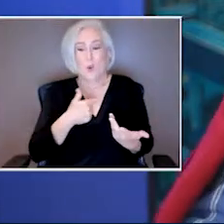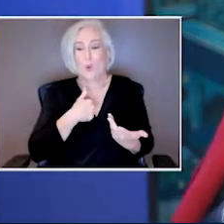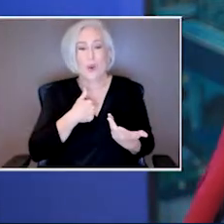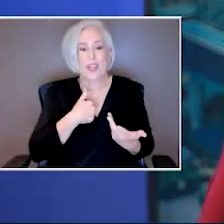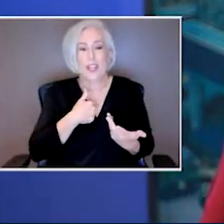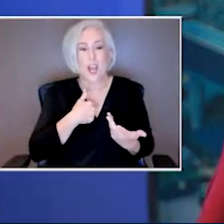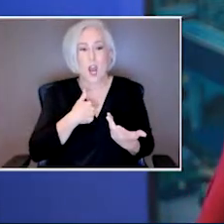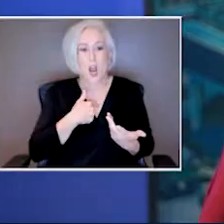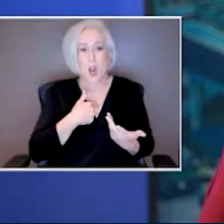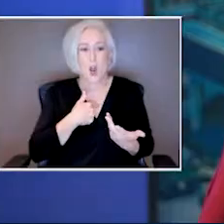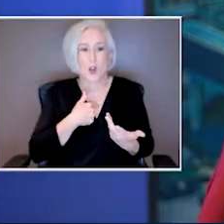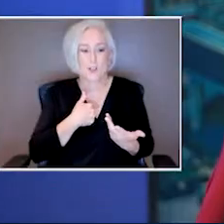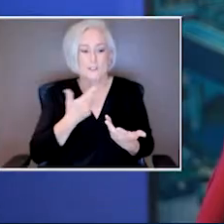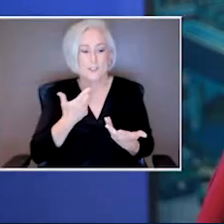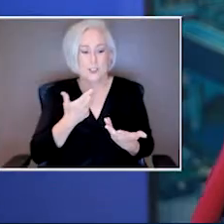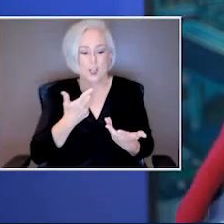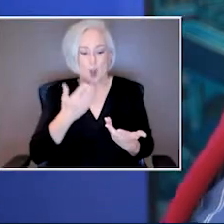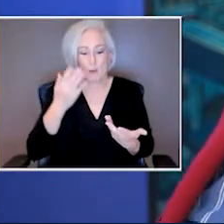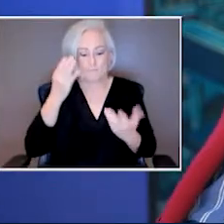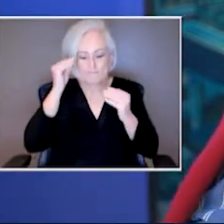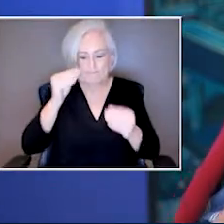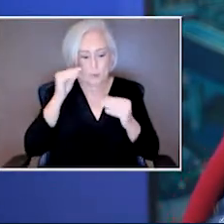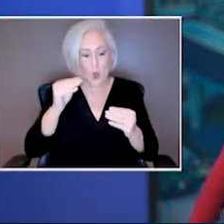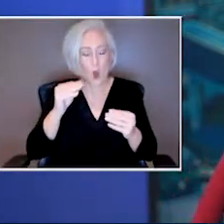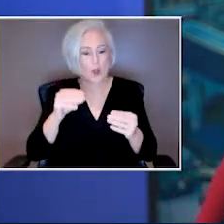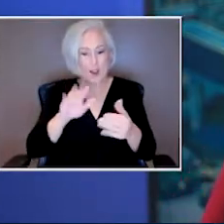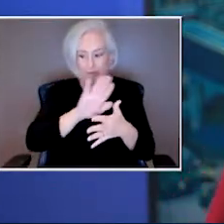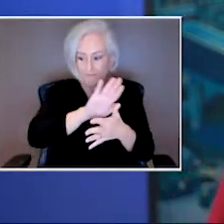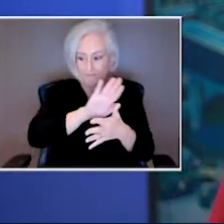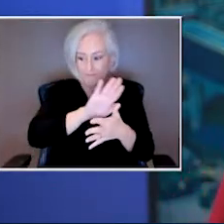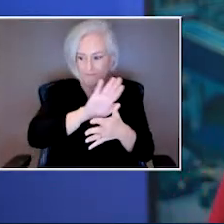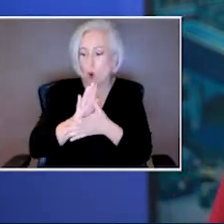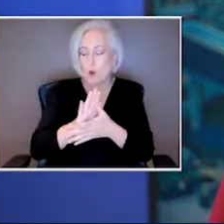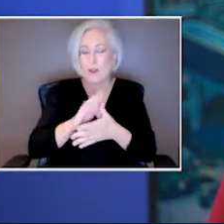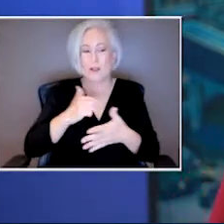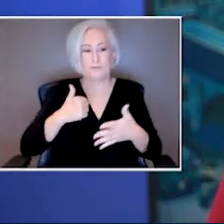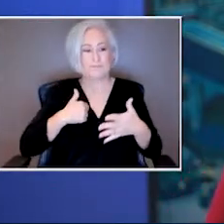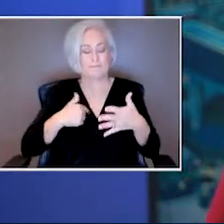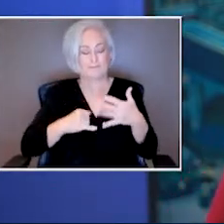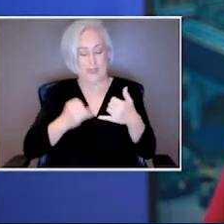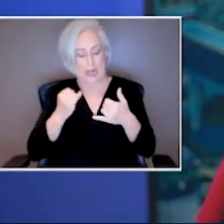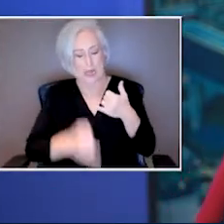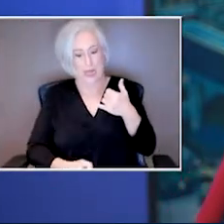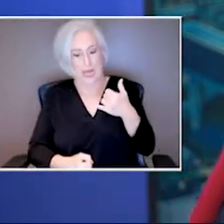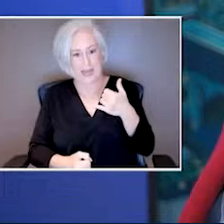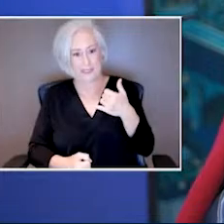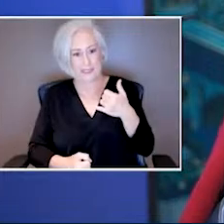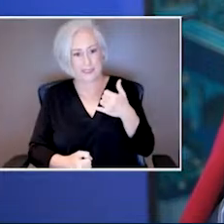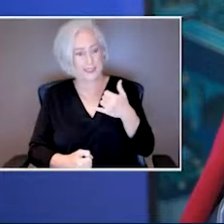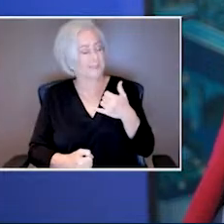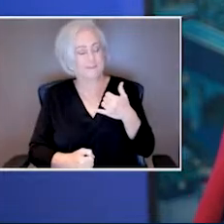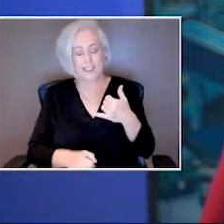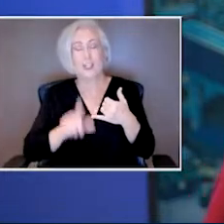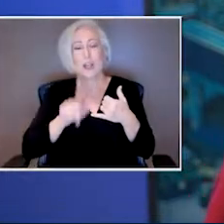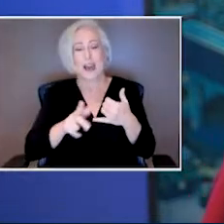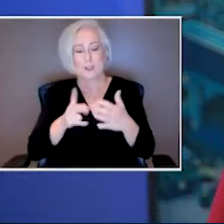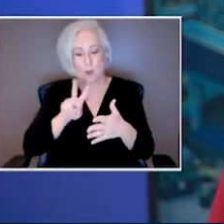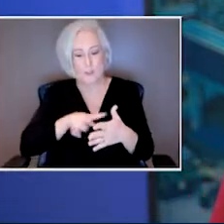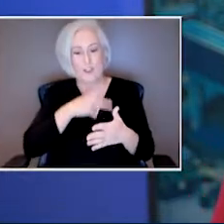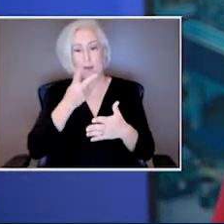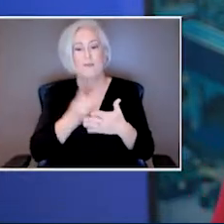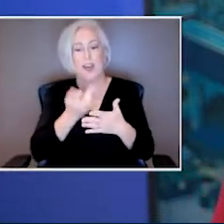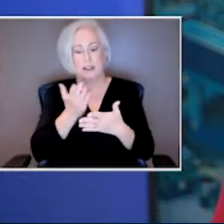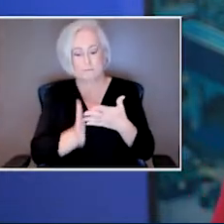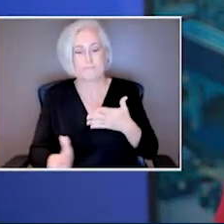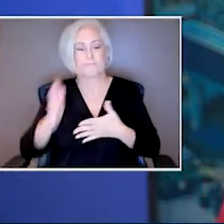put everybody else first. Of course. And it's been a bit of a reprogramming for me to say, I can't take care of others if I don't take care of